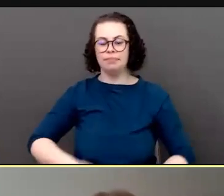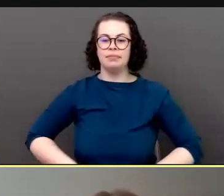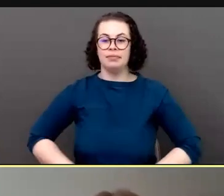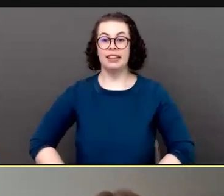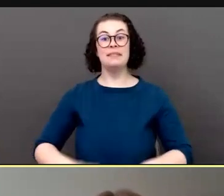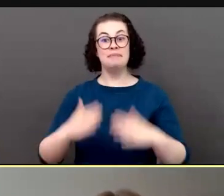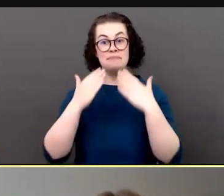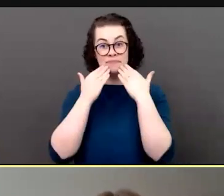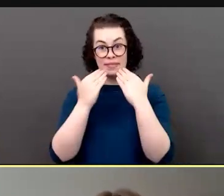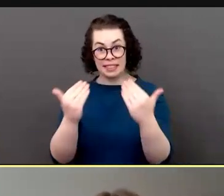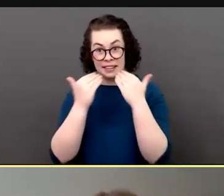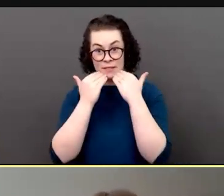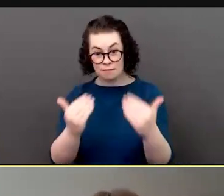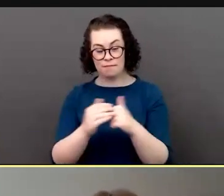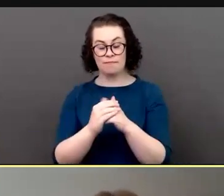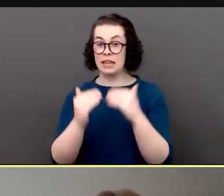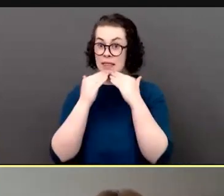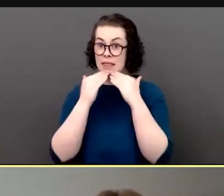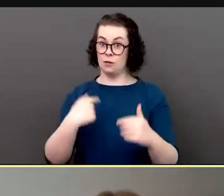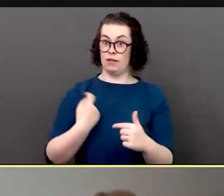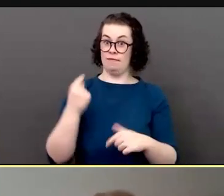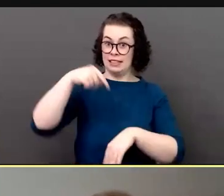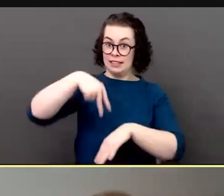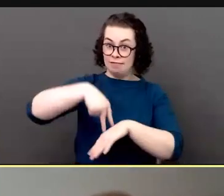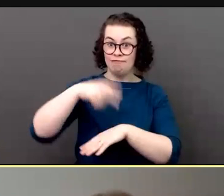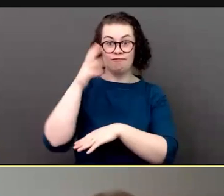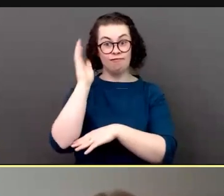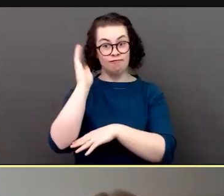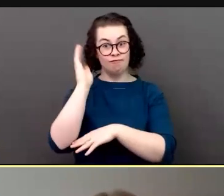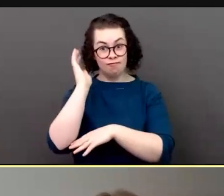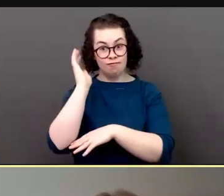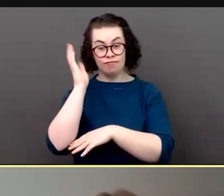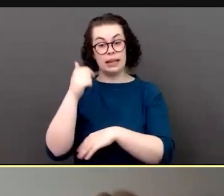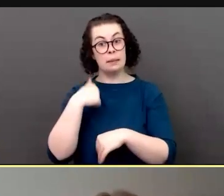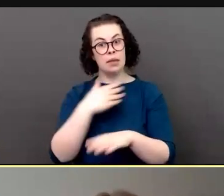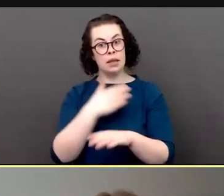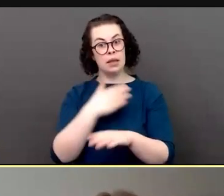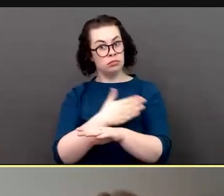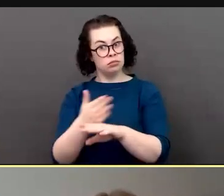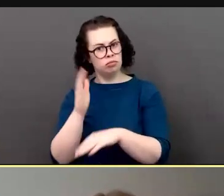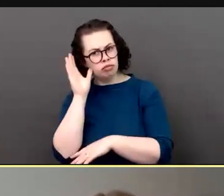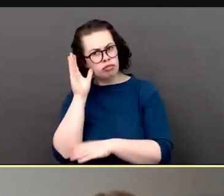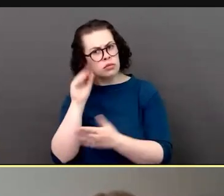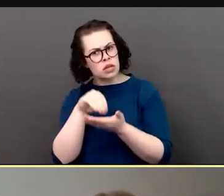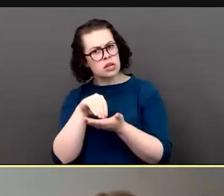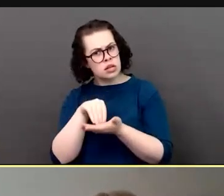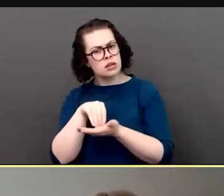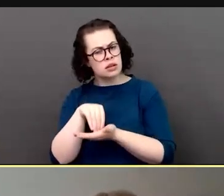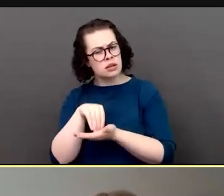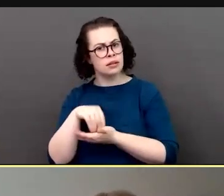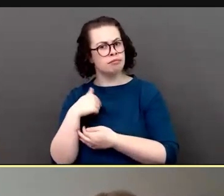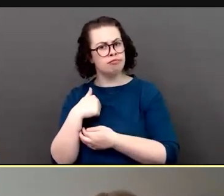lot, and thank you for having me. And I've been listening to last couple of presentations,